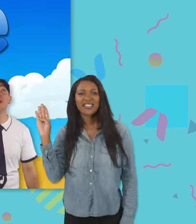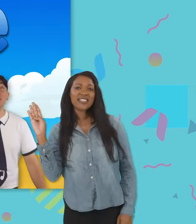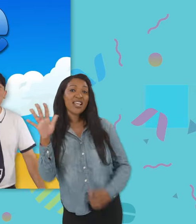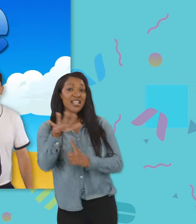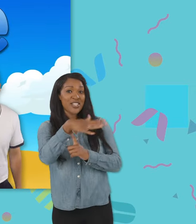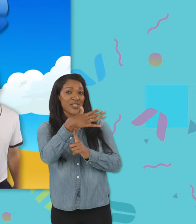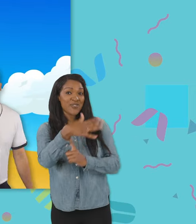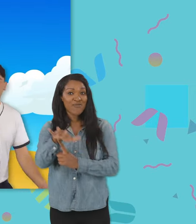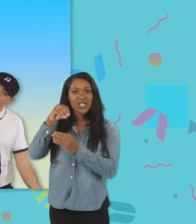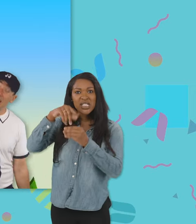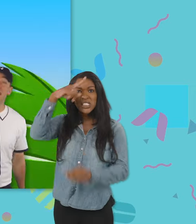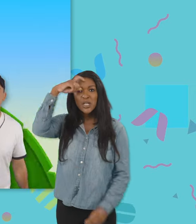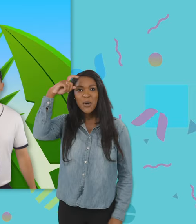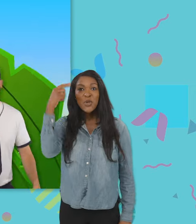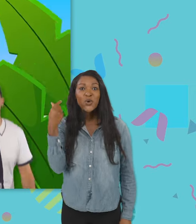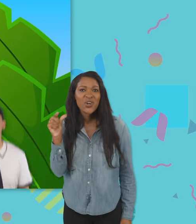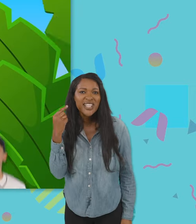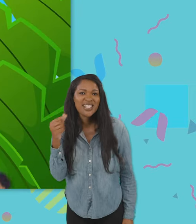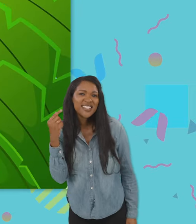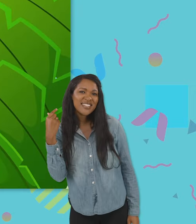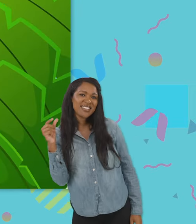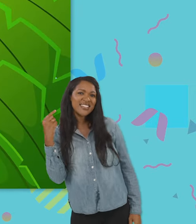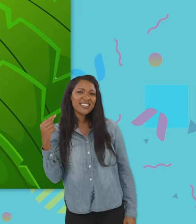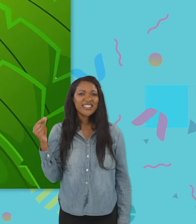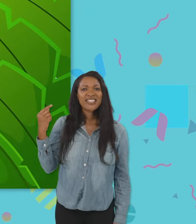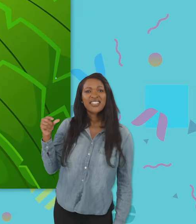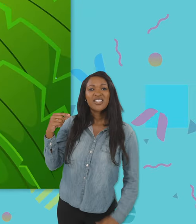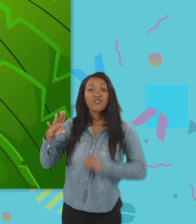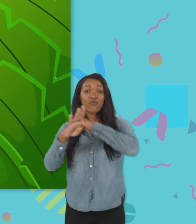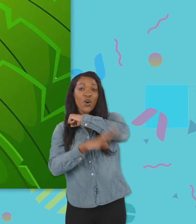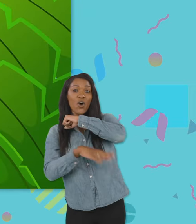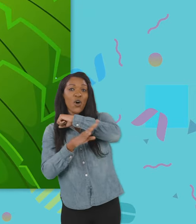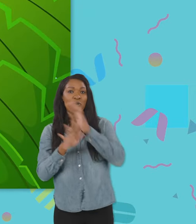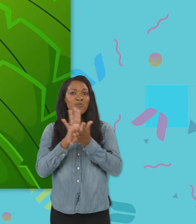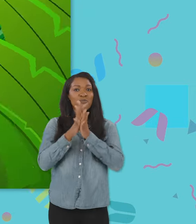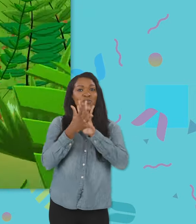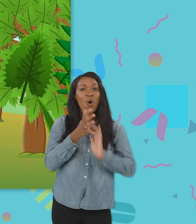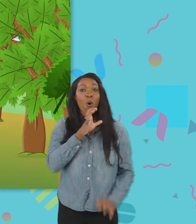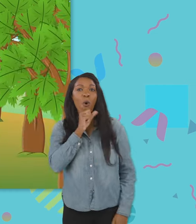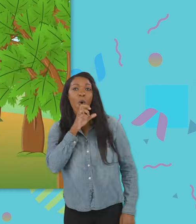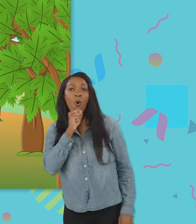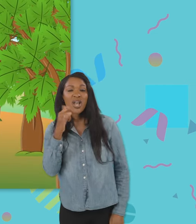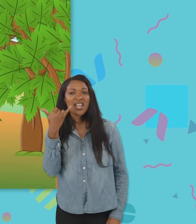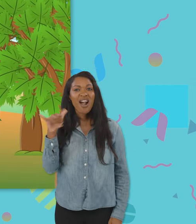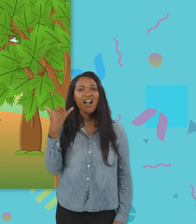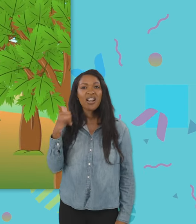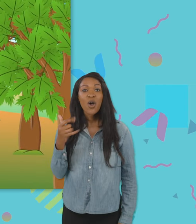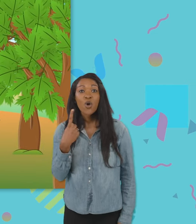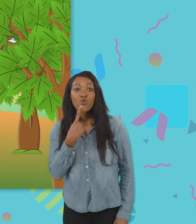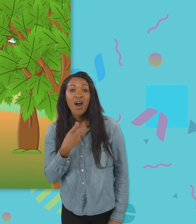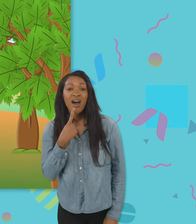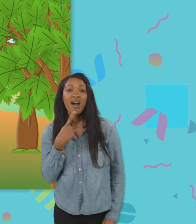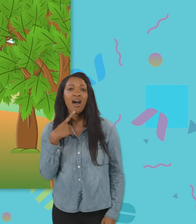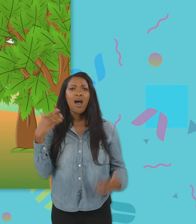blue. Leaves in the summer are green, and in the fall they